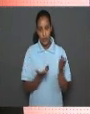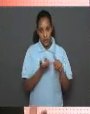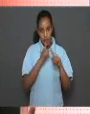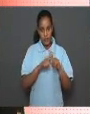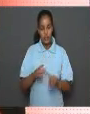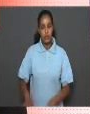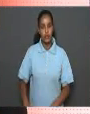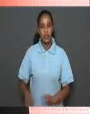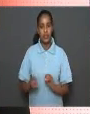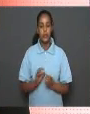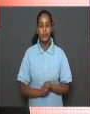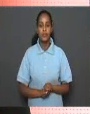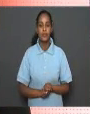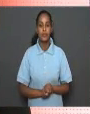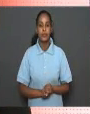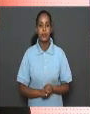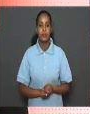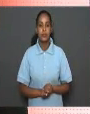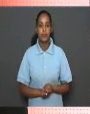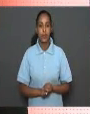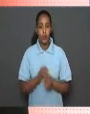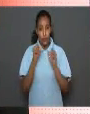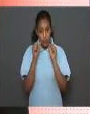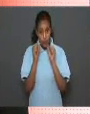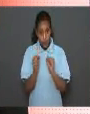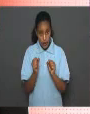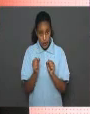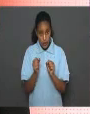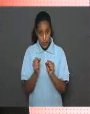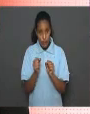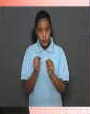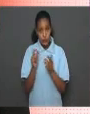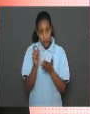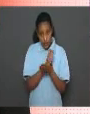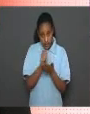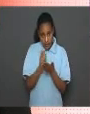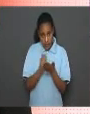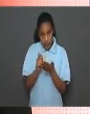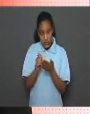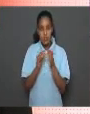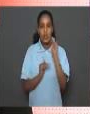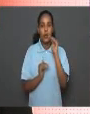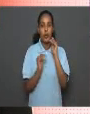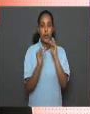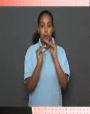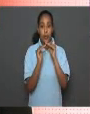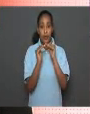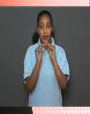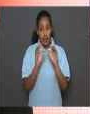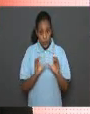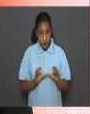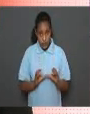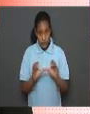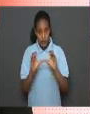Welcome back, students. Were you able to write the equilibrium